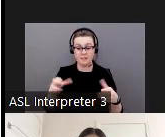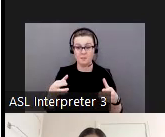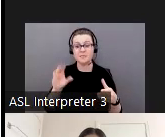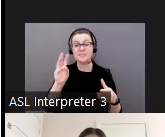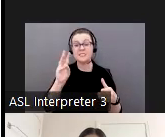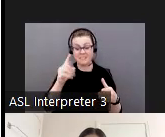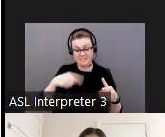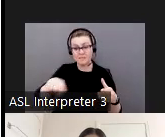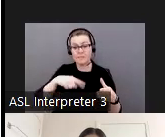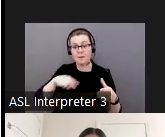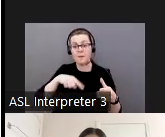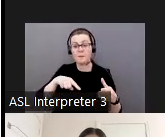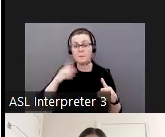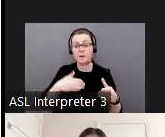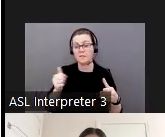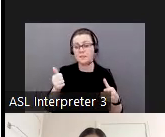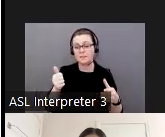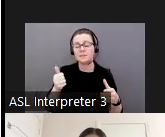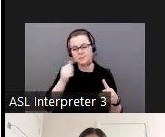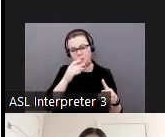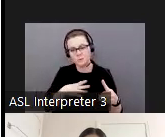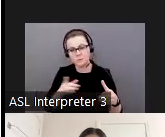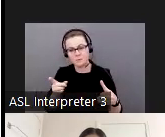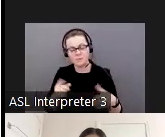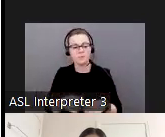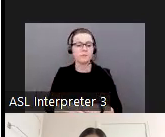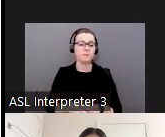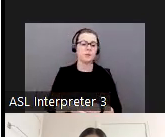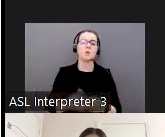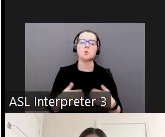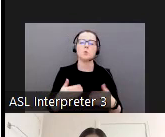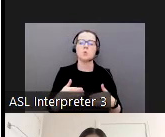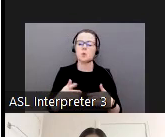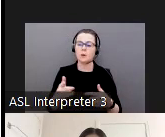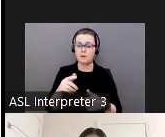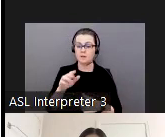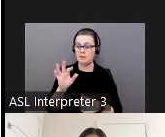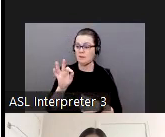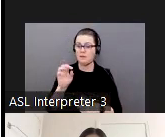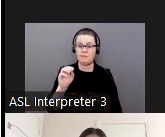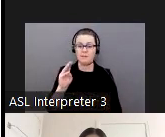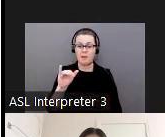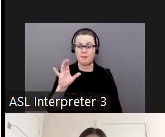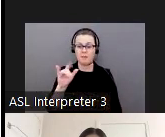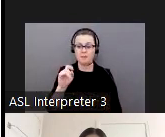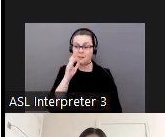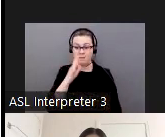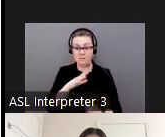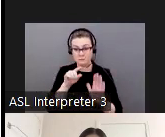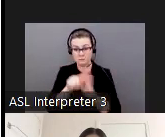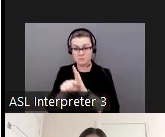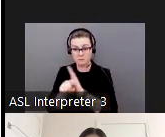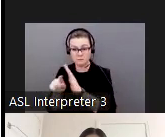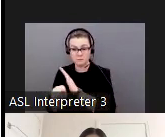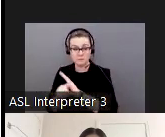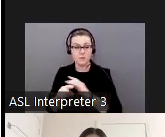really striking when you start looking at numbers, particularly of femicide. Between the period of 2018 to